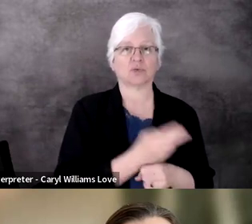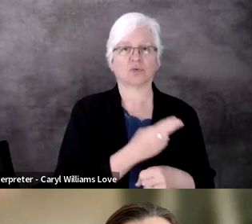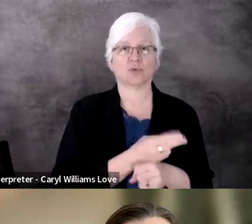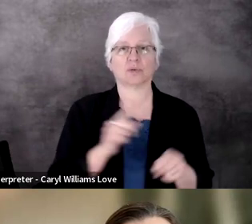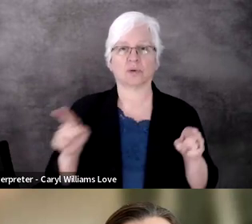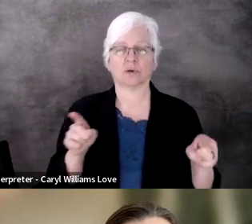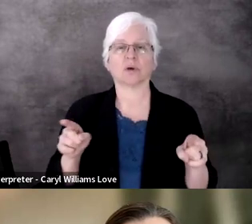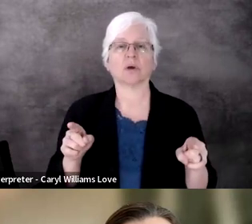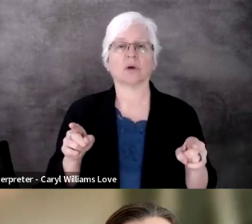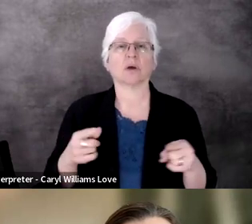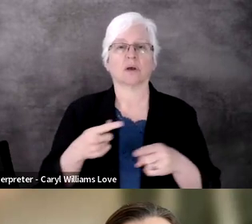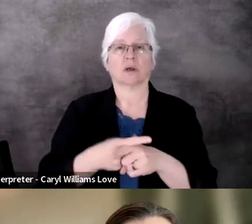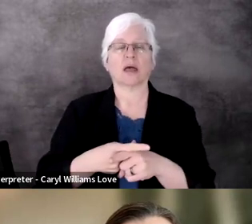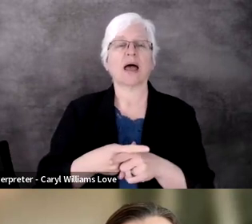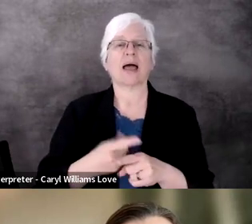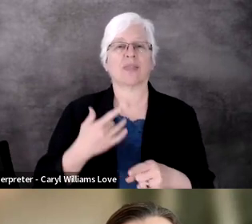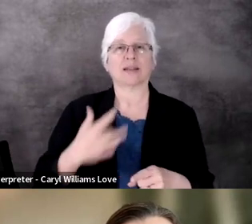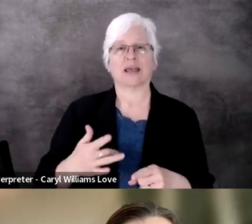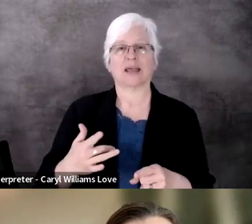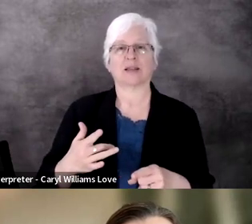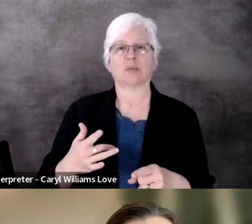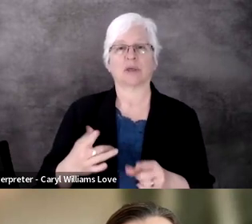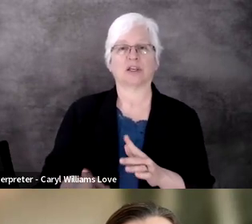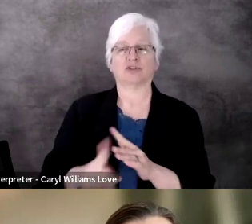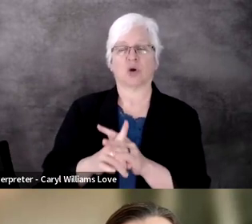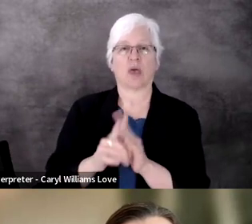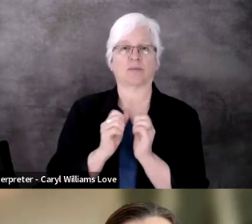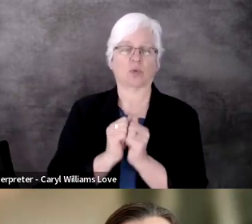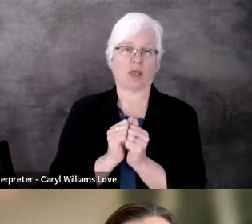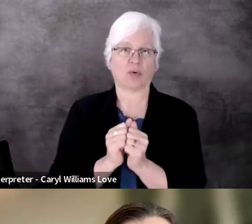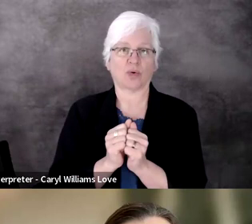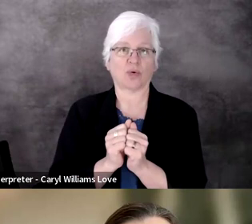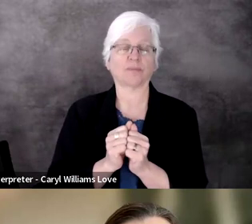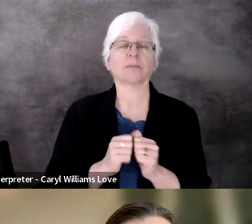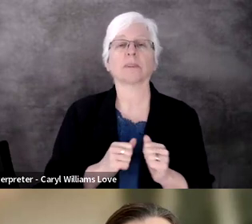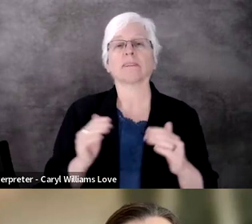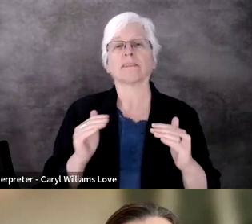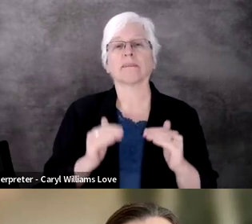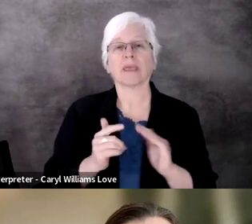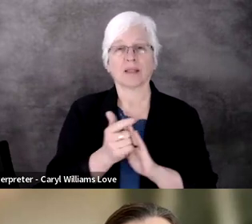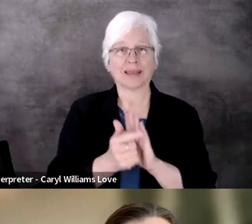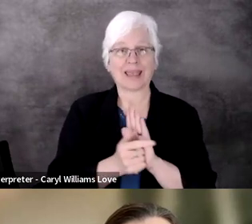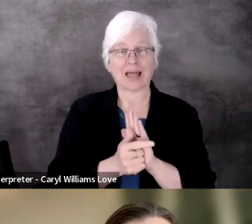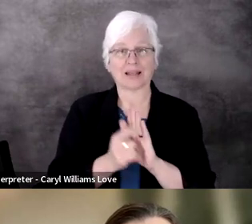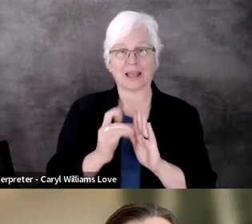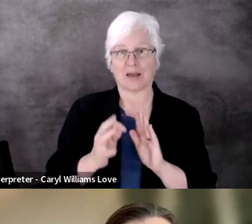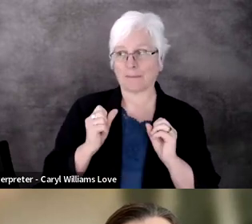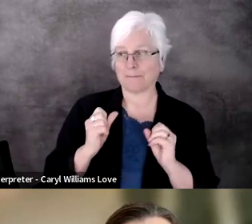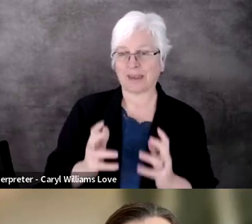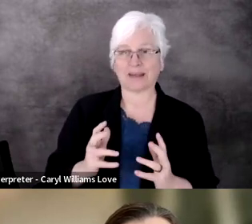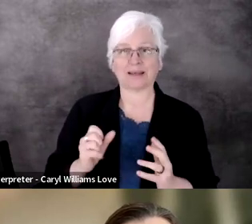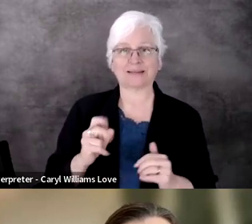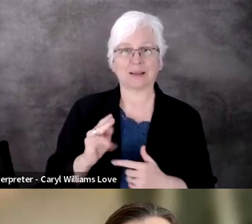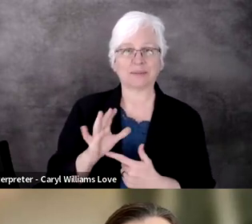they get used together or show up together. The legality of many substances compared